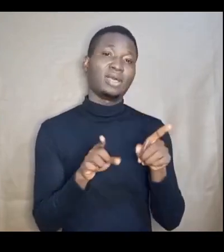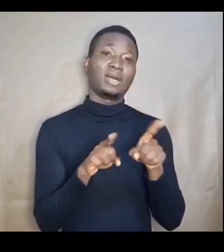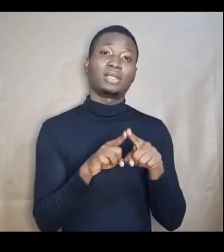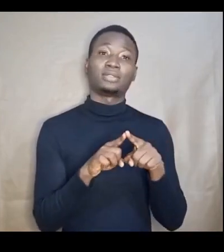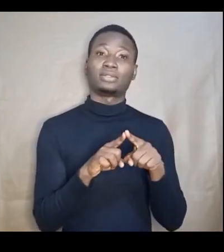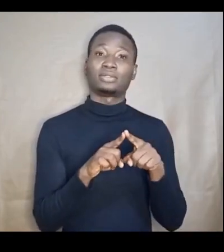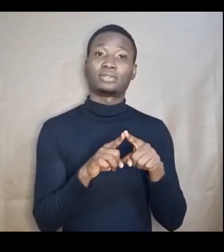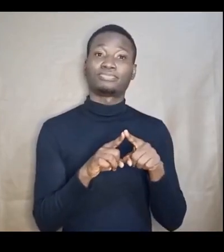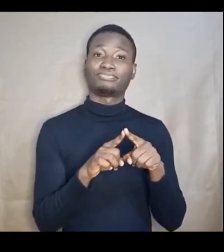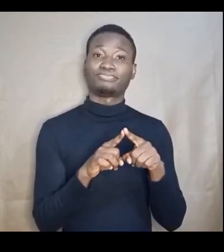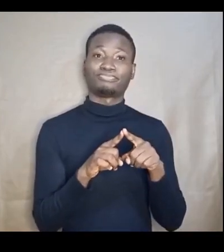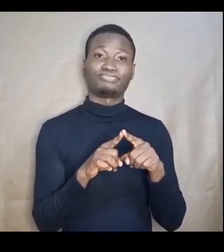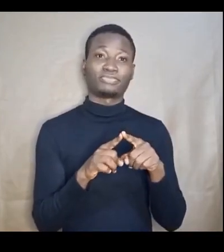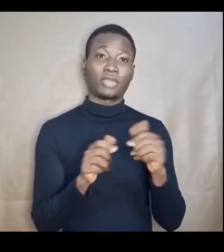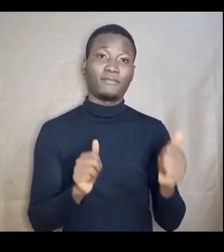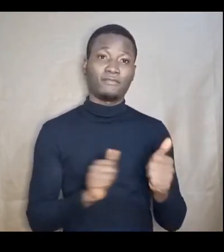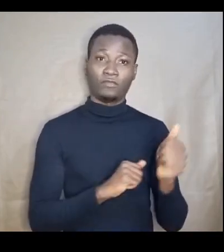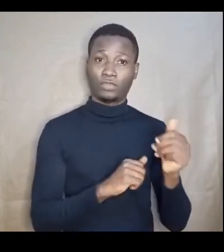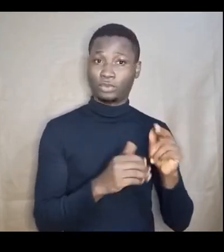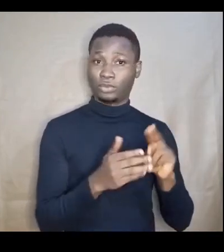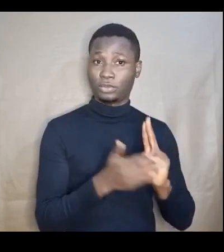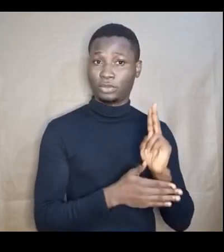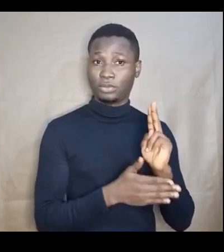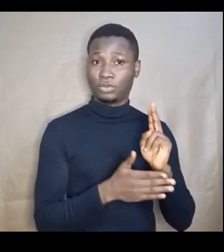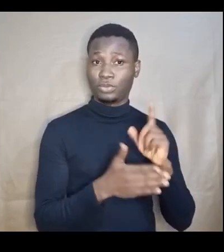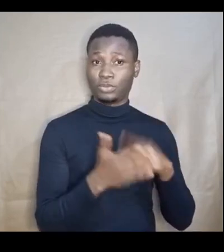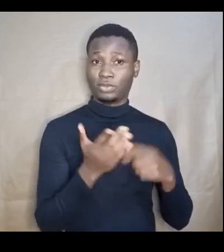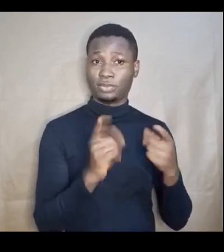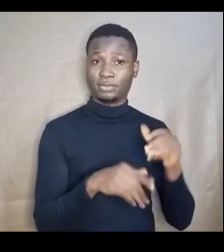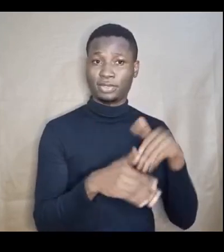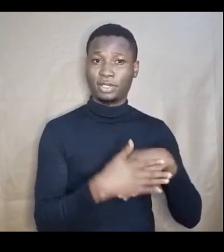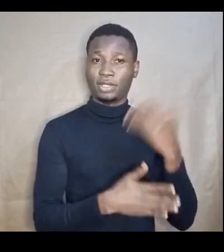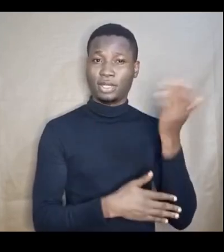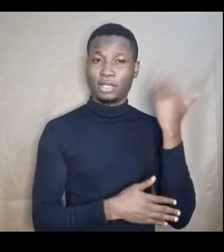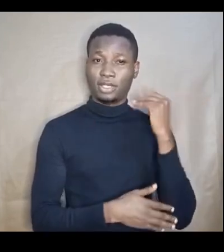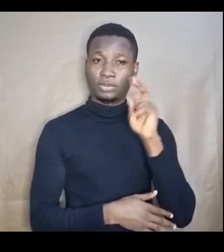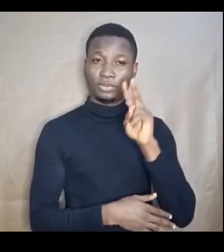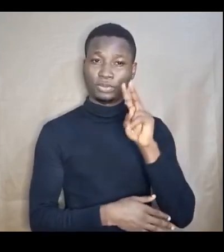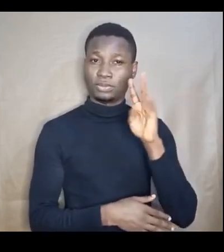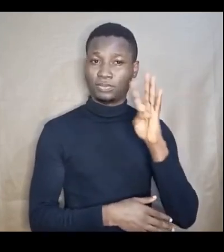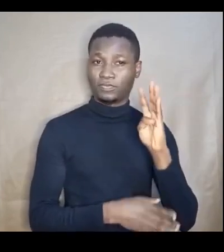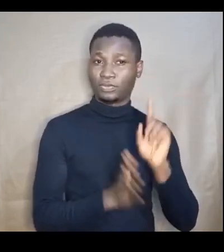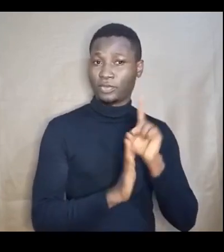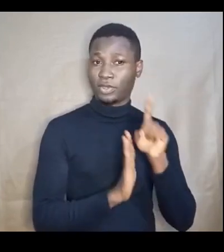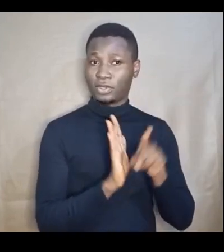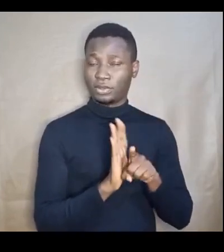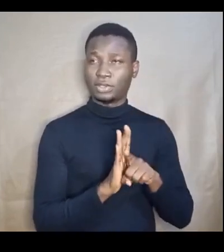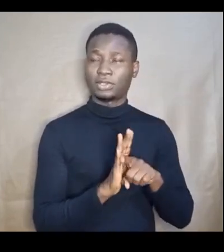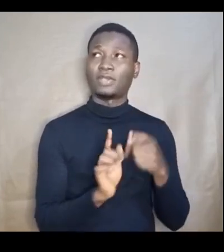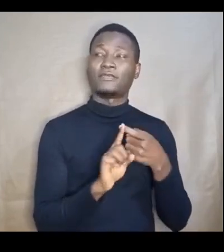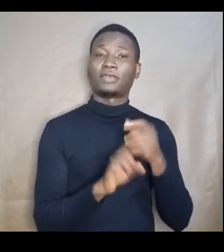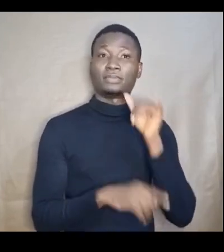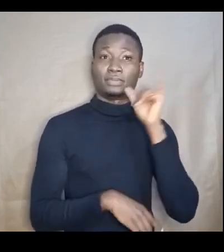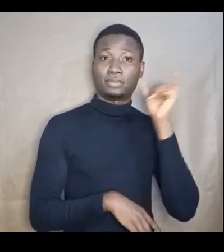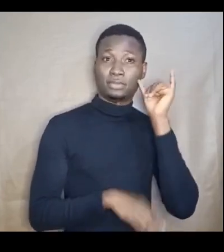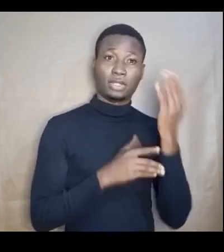in Anambra over the last 24 hours or more. I think from the morning of yesterday, we